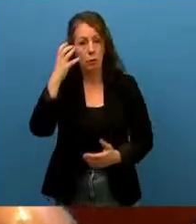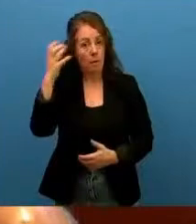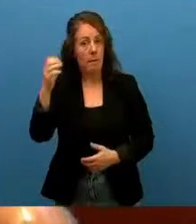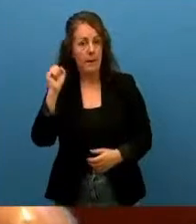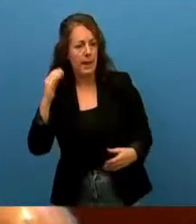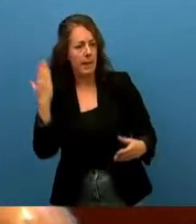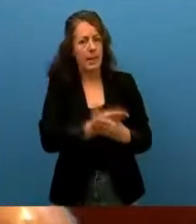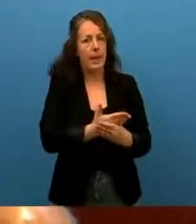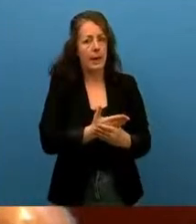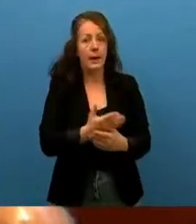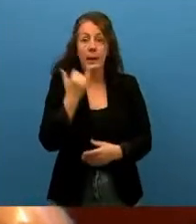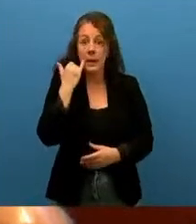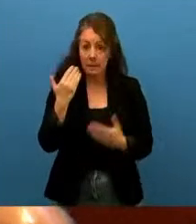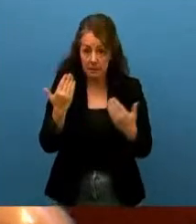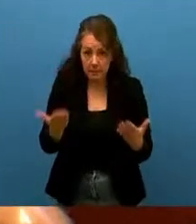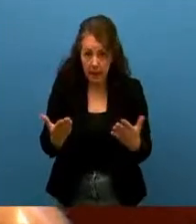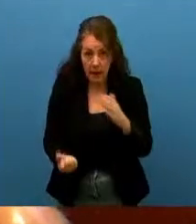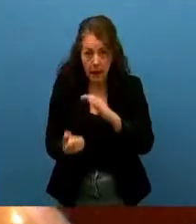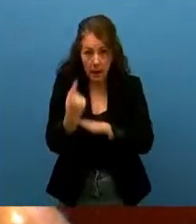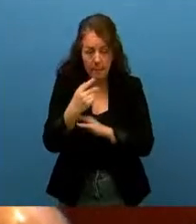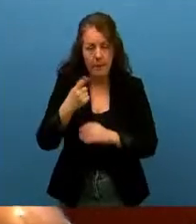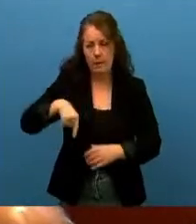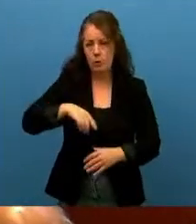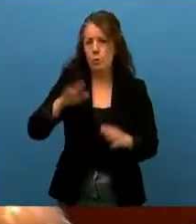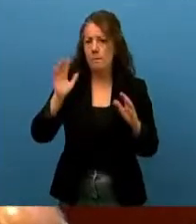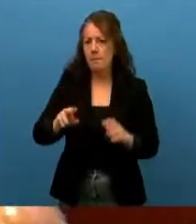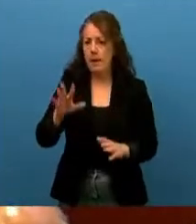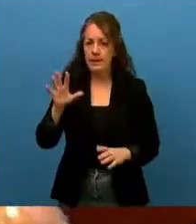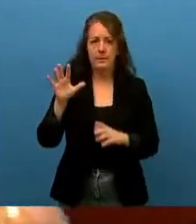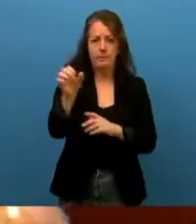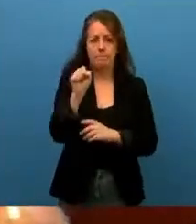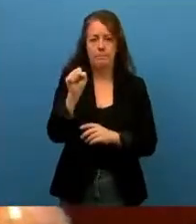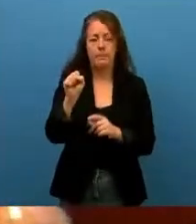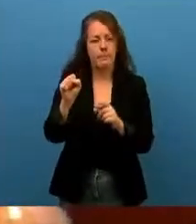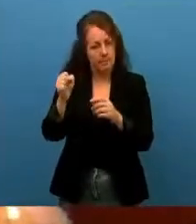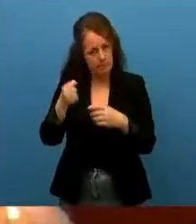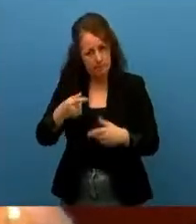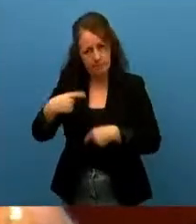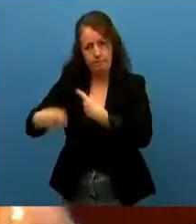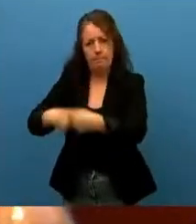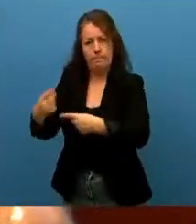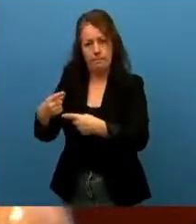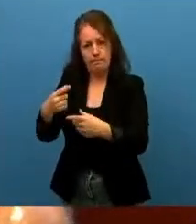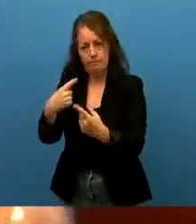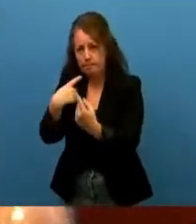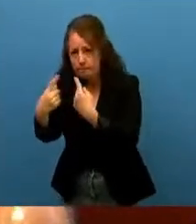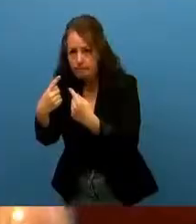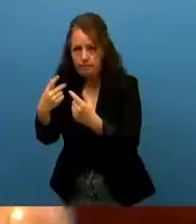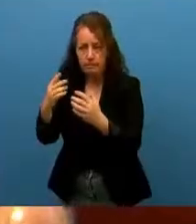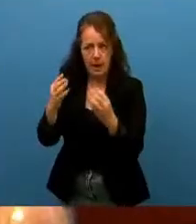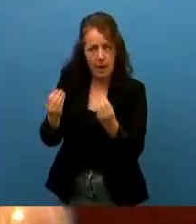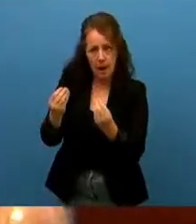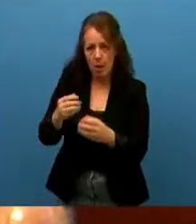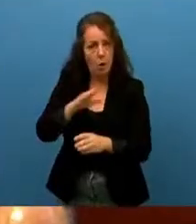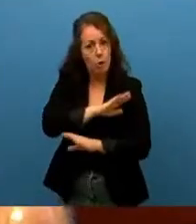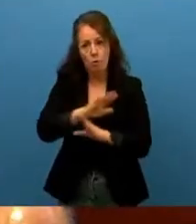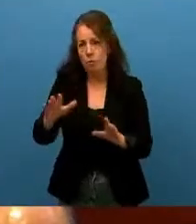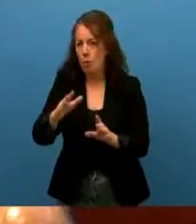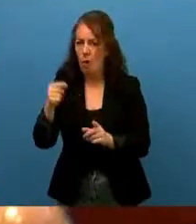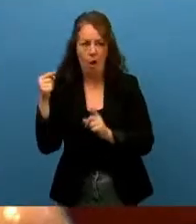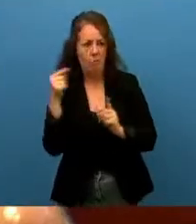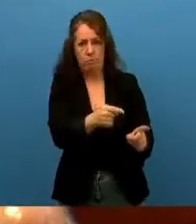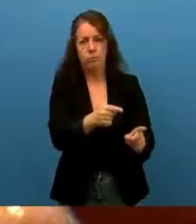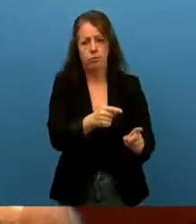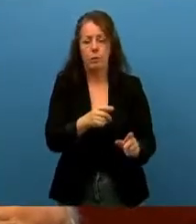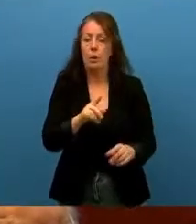fully participate in discussions on issues that impact them. The annual EMRIP sessions and recent advances in the Human